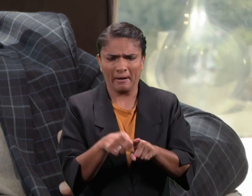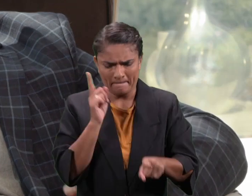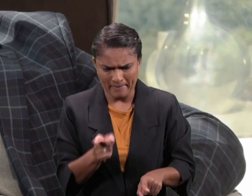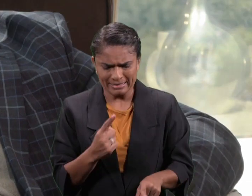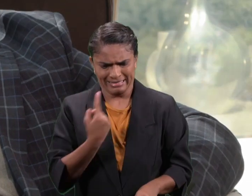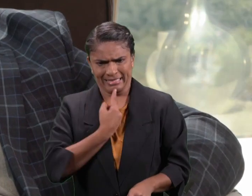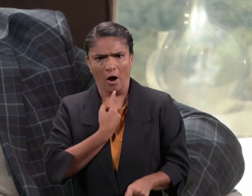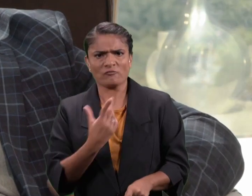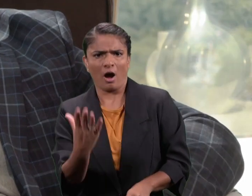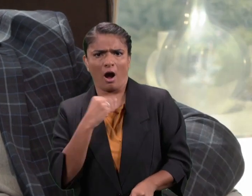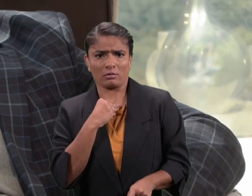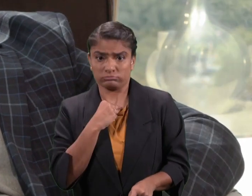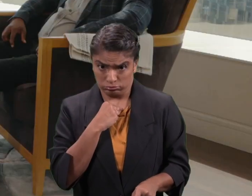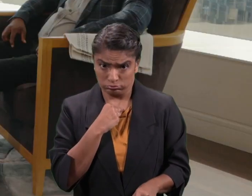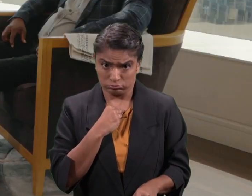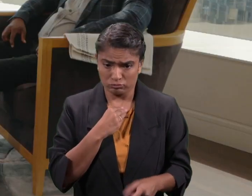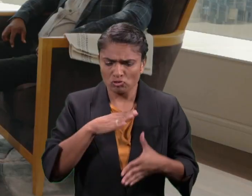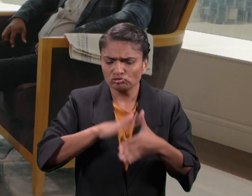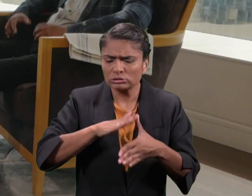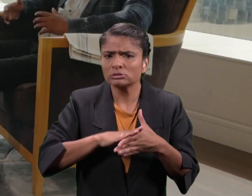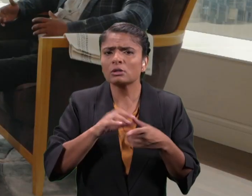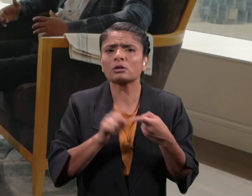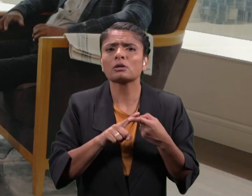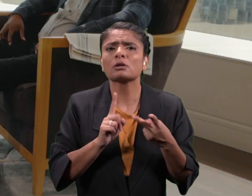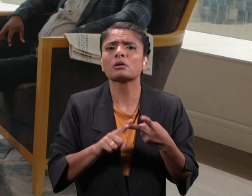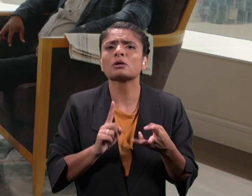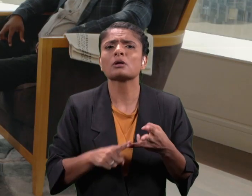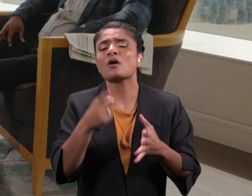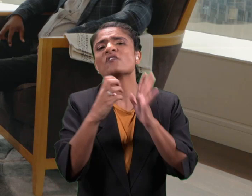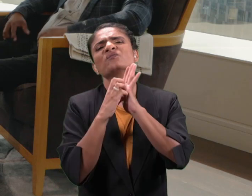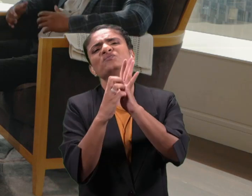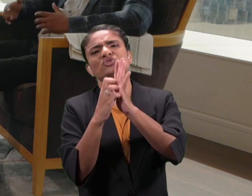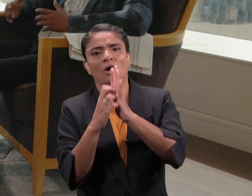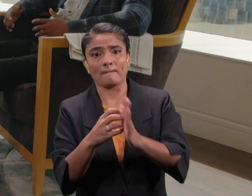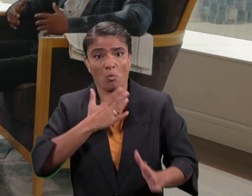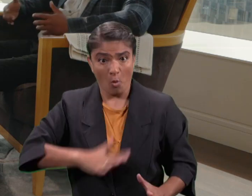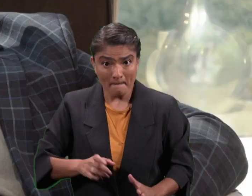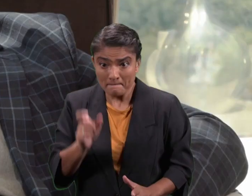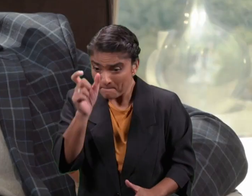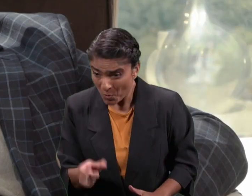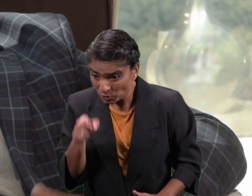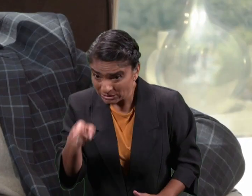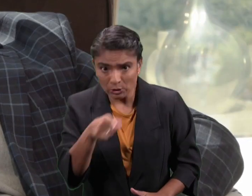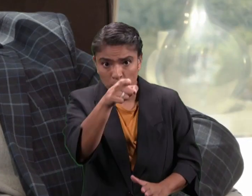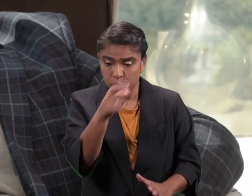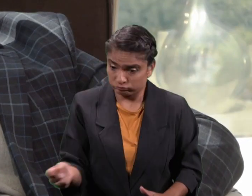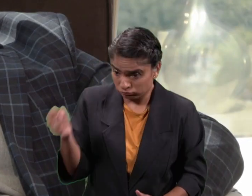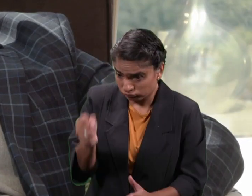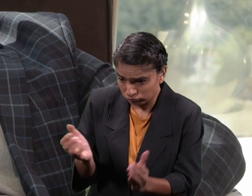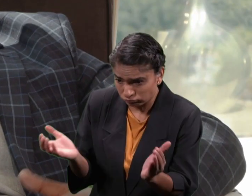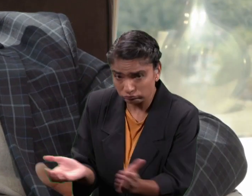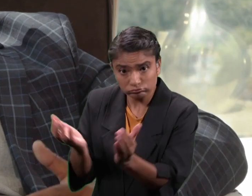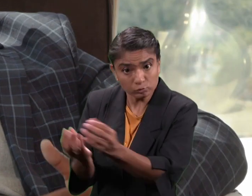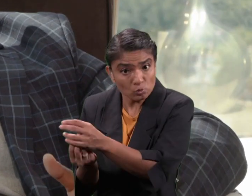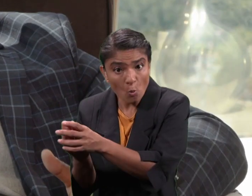need to ask ourselves. Is it for many other reasons? For example, do you want to grow this person